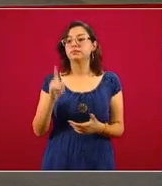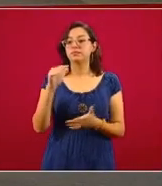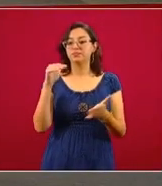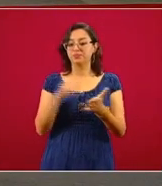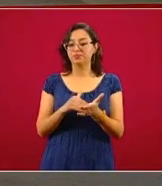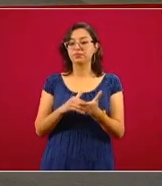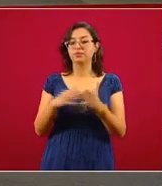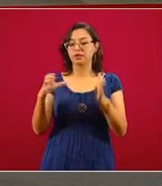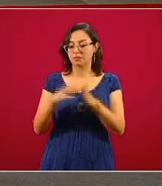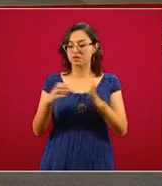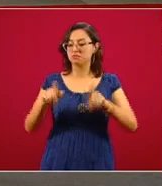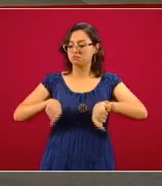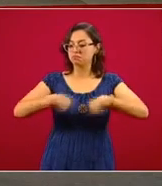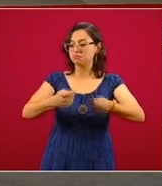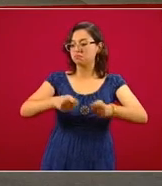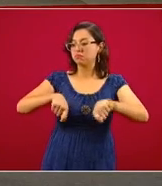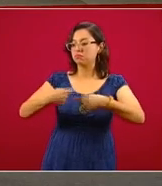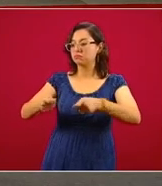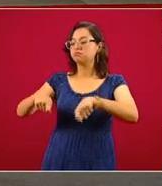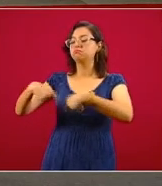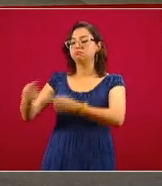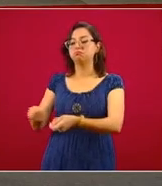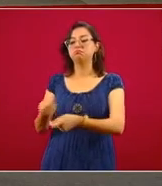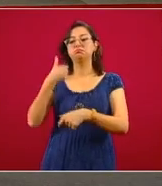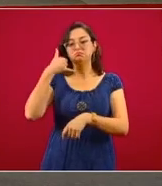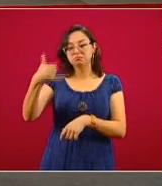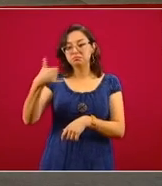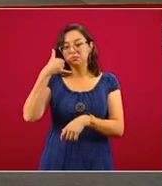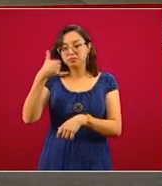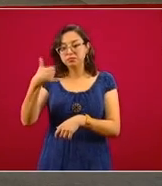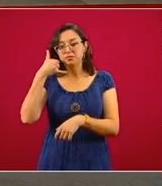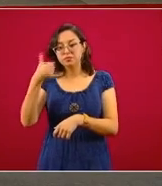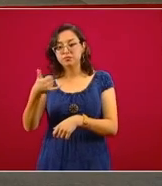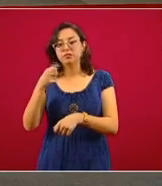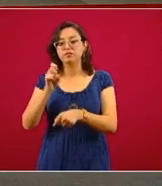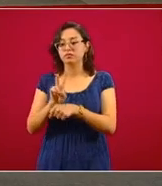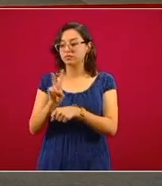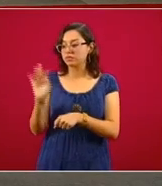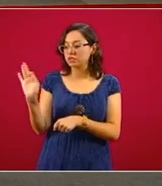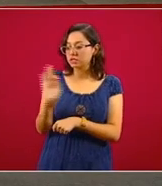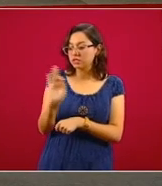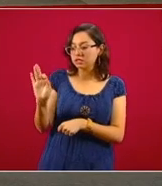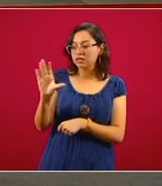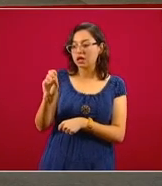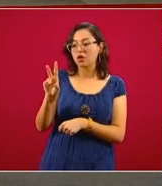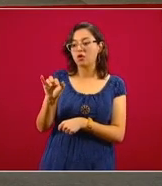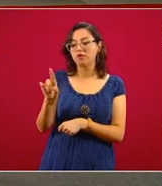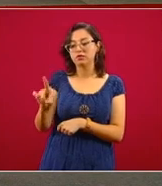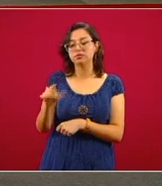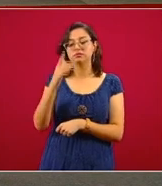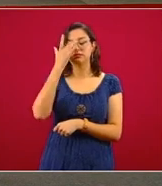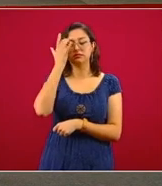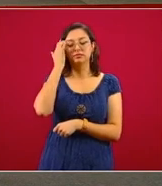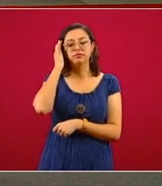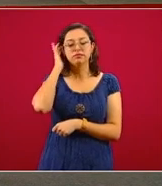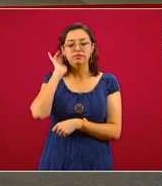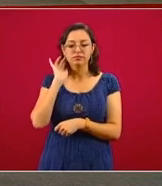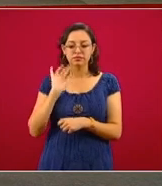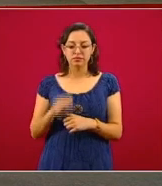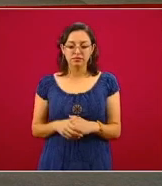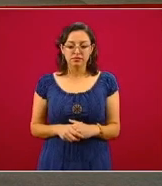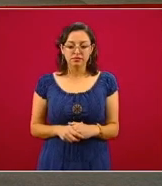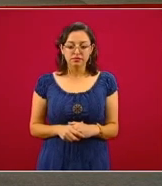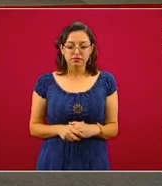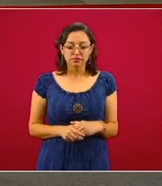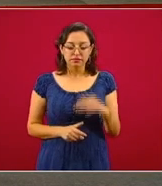de estos We've kits distributed y se les da 7,000 seguimiento por approximately of teléfono a these las kits up personas to con today, sospecha de and this is COVID-19. for people from telephone Este calls who sistema suspect